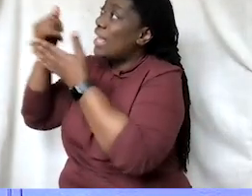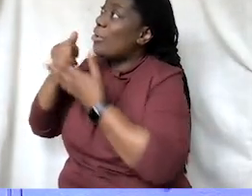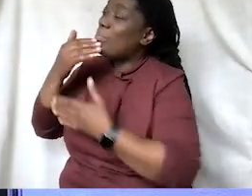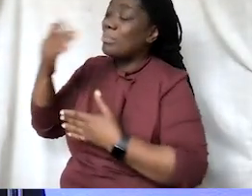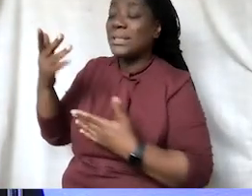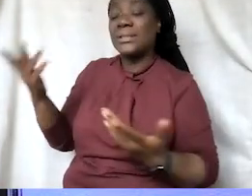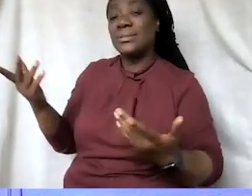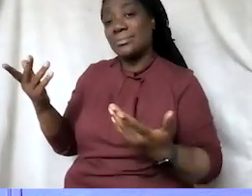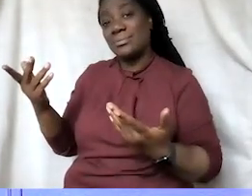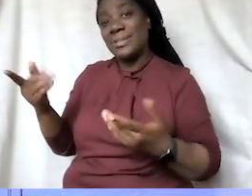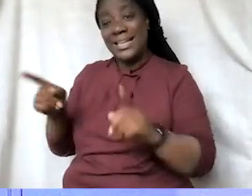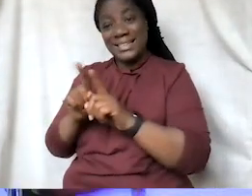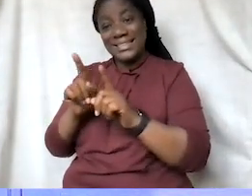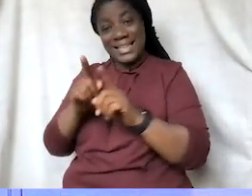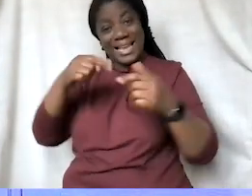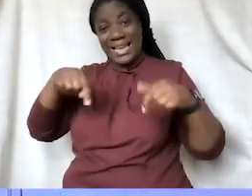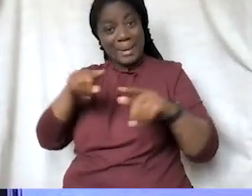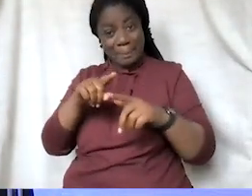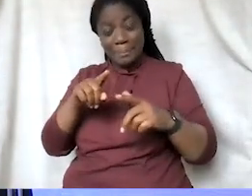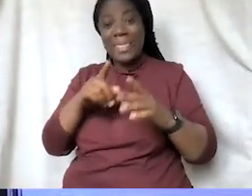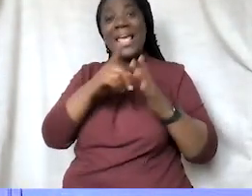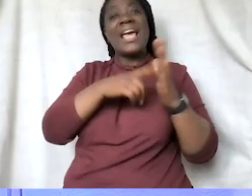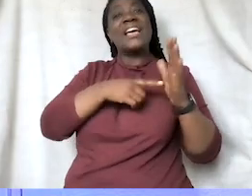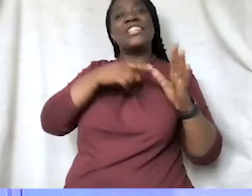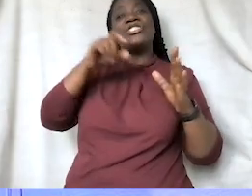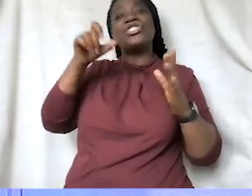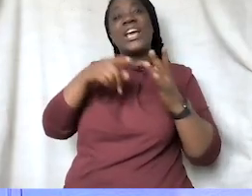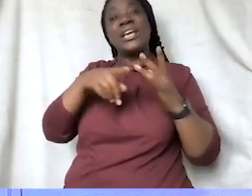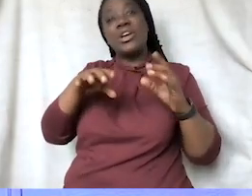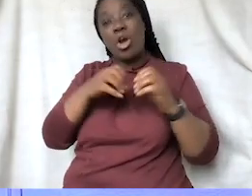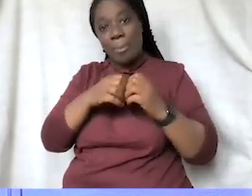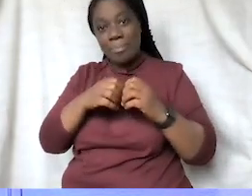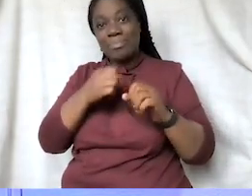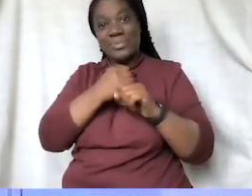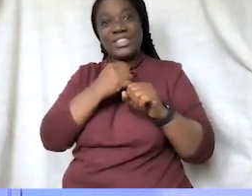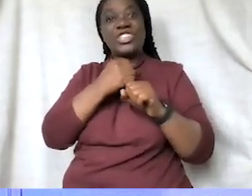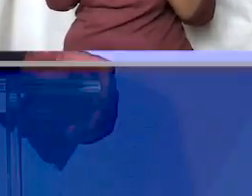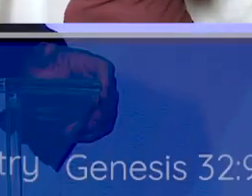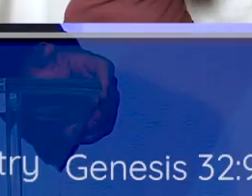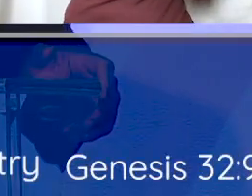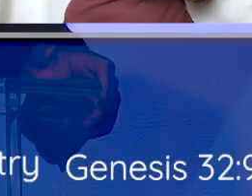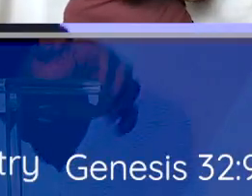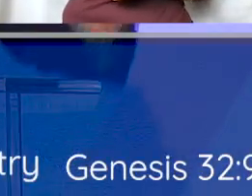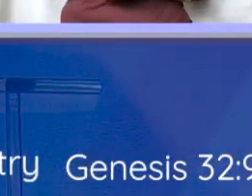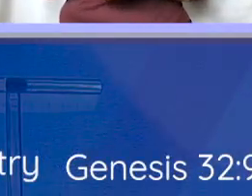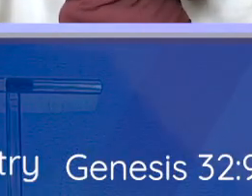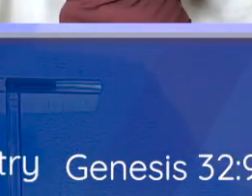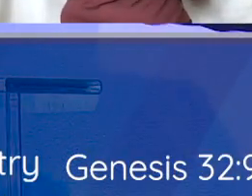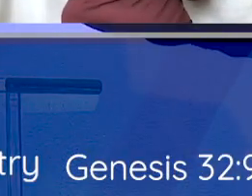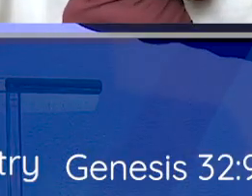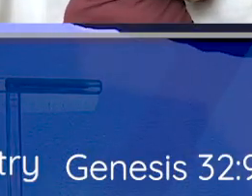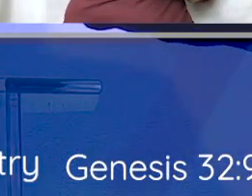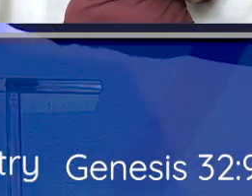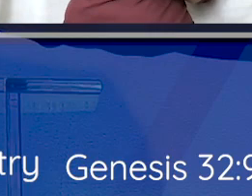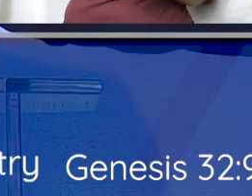can pray. Jacob prayed in the Bible. Jacob, in Genesis 32, verse 9, Jacob said, "O